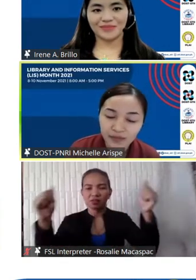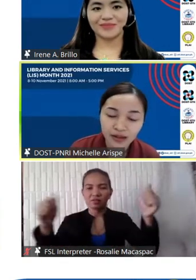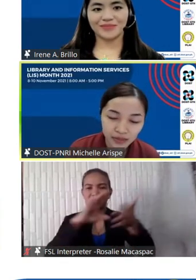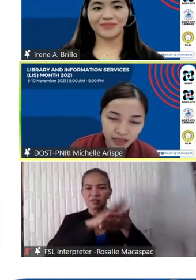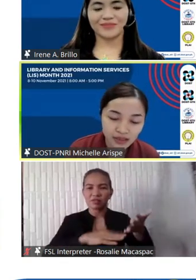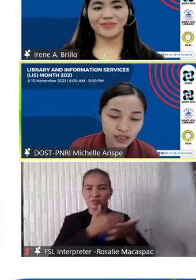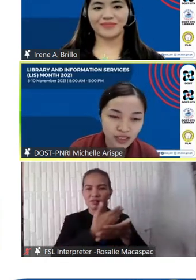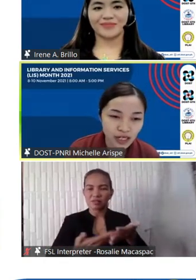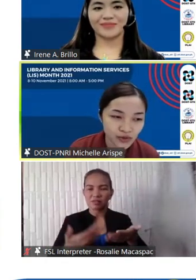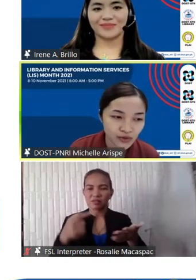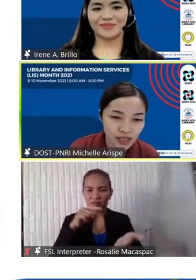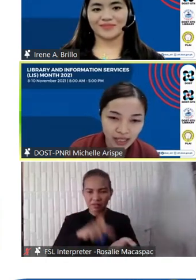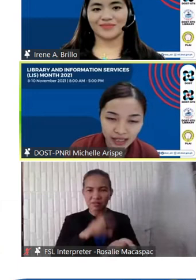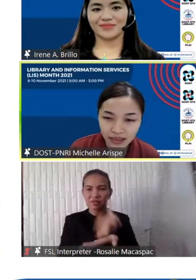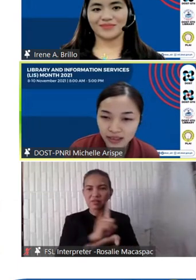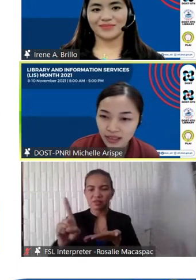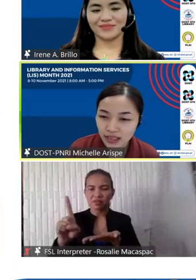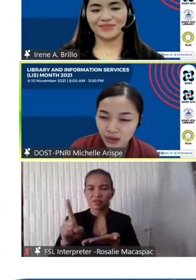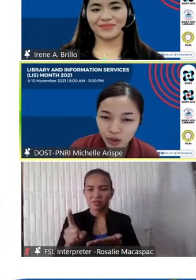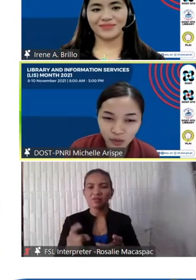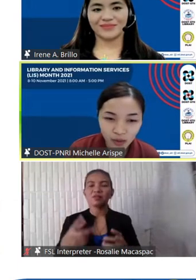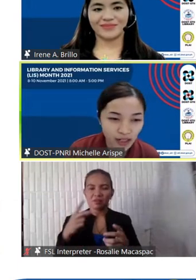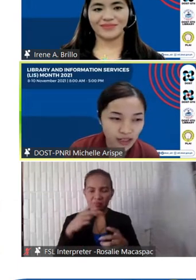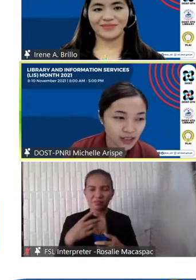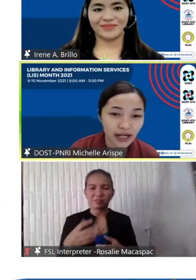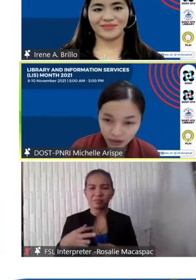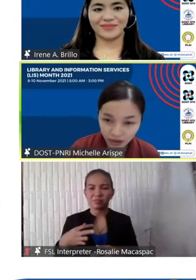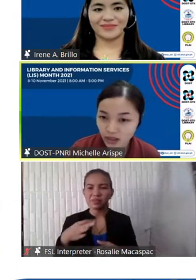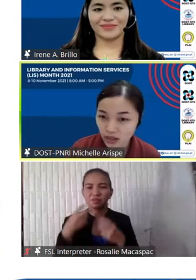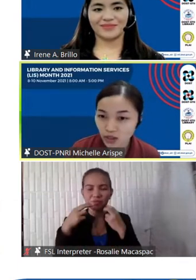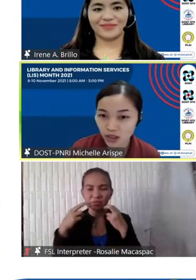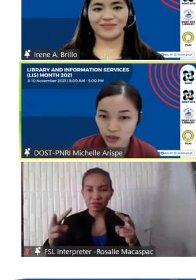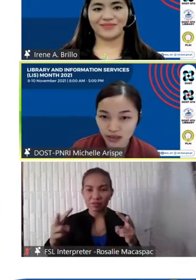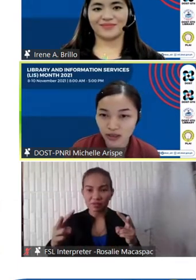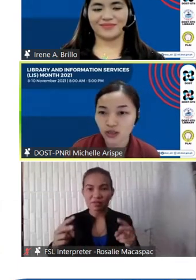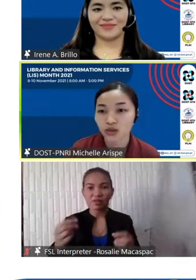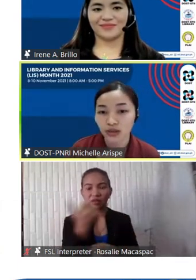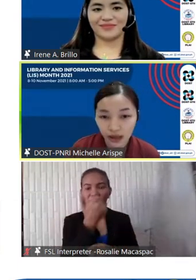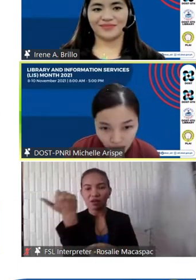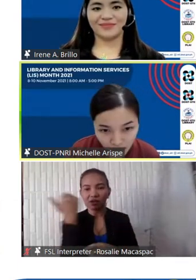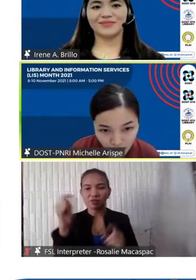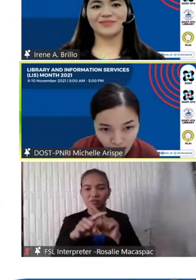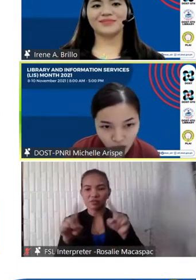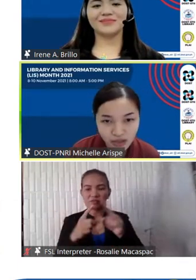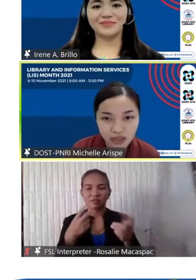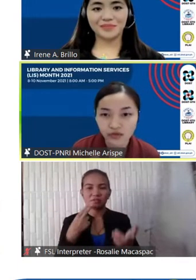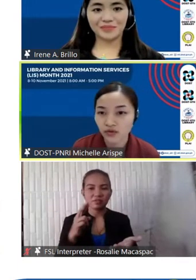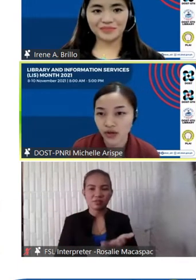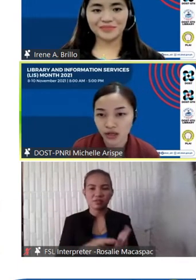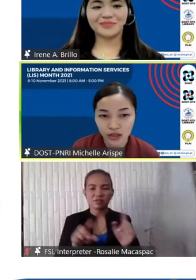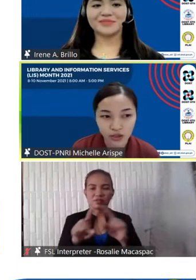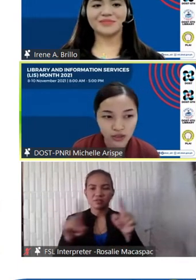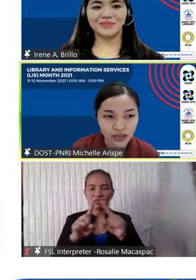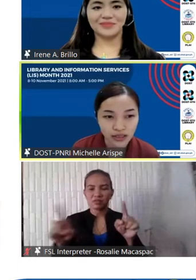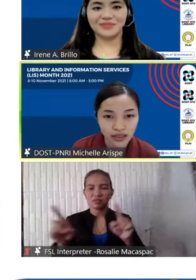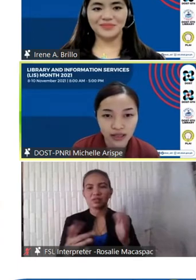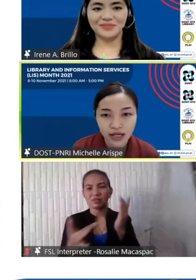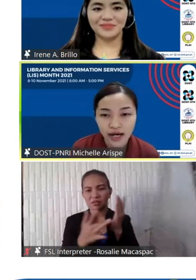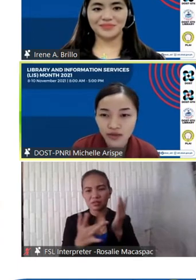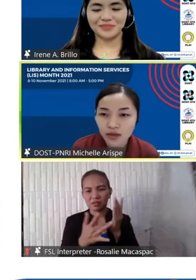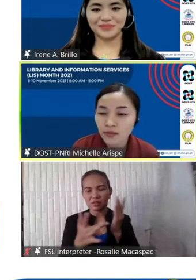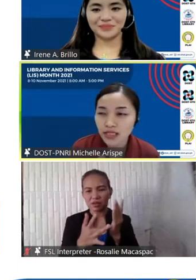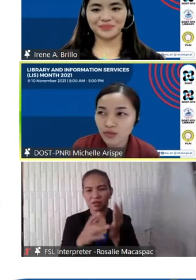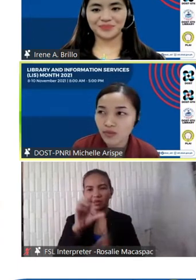week. So, please watch out for that. Kasi doon nyo po makikita lahat ng registration links to technical sessions if you're very